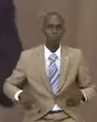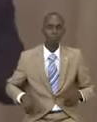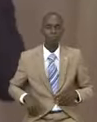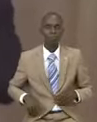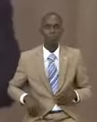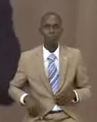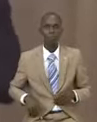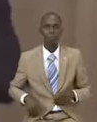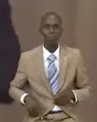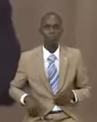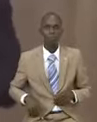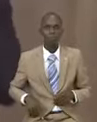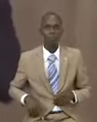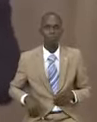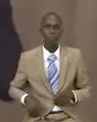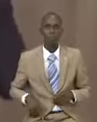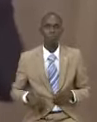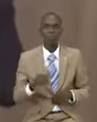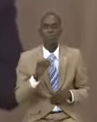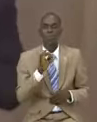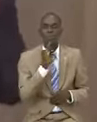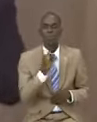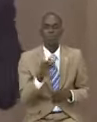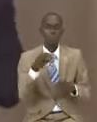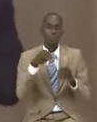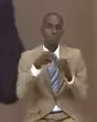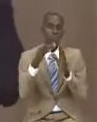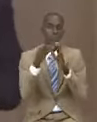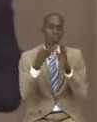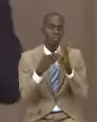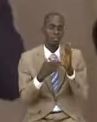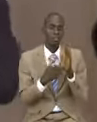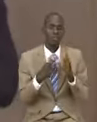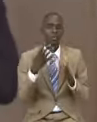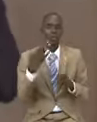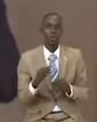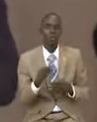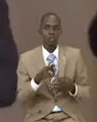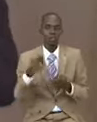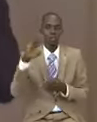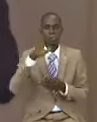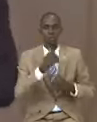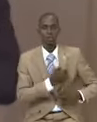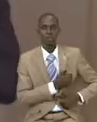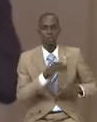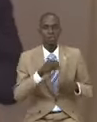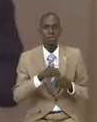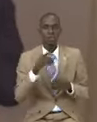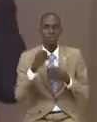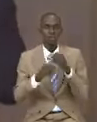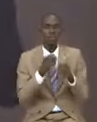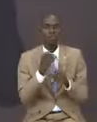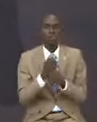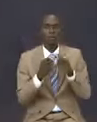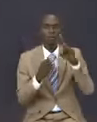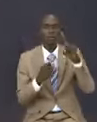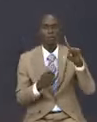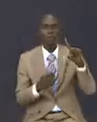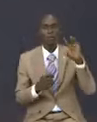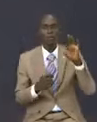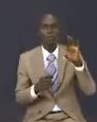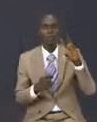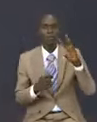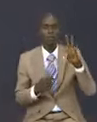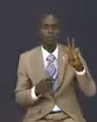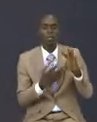enlisted. He enlisted in spiritual army in 1964 and he rose